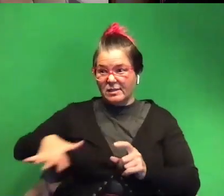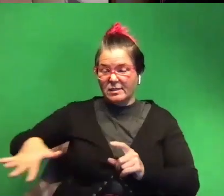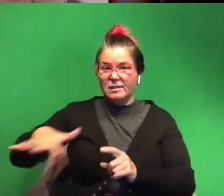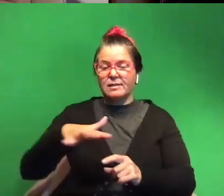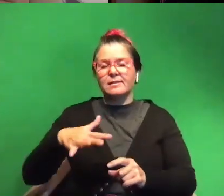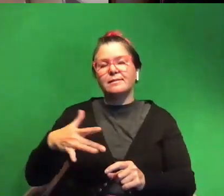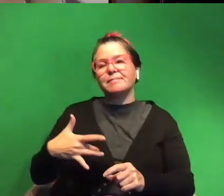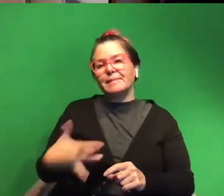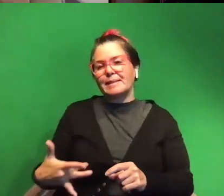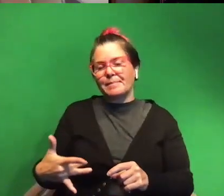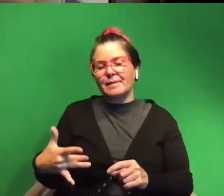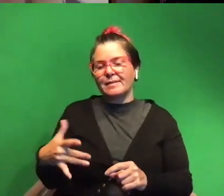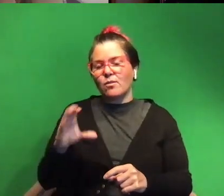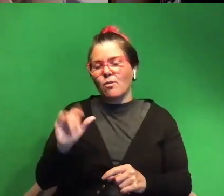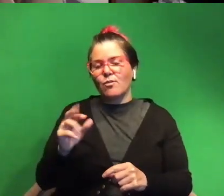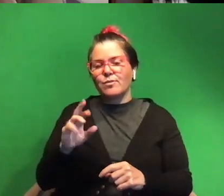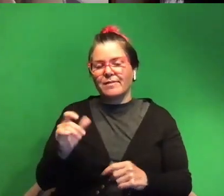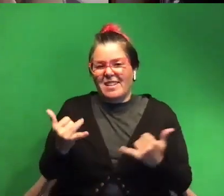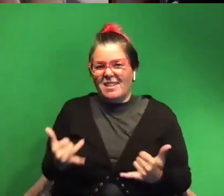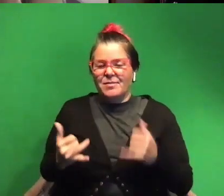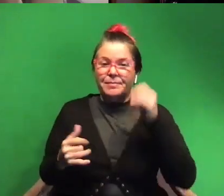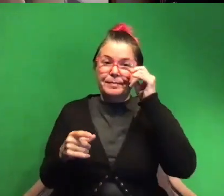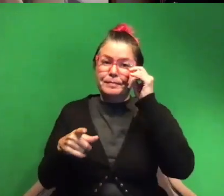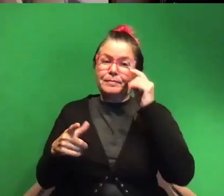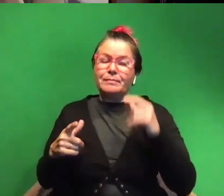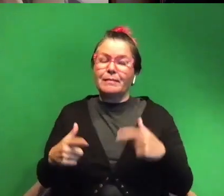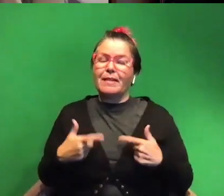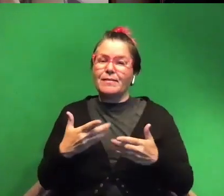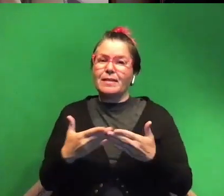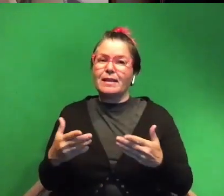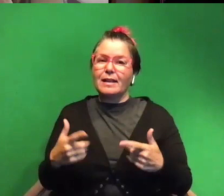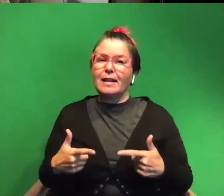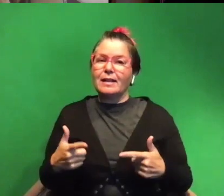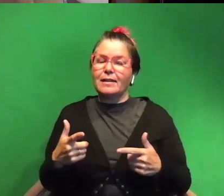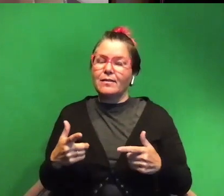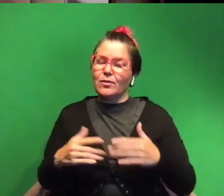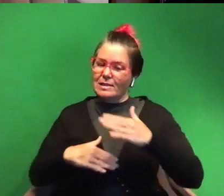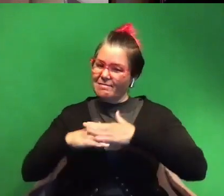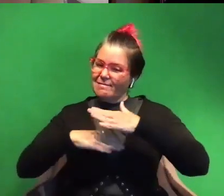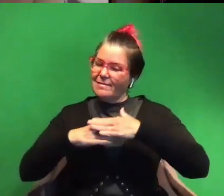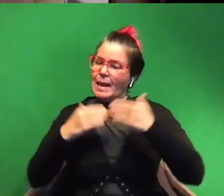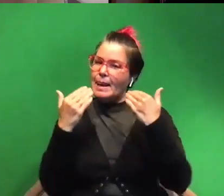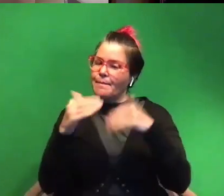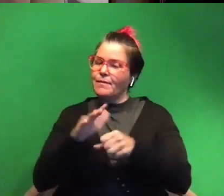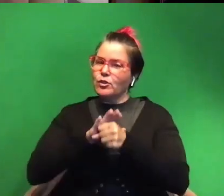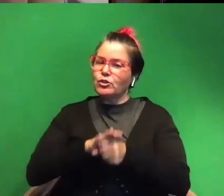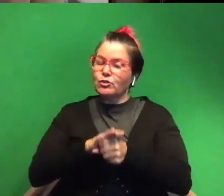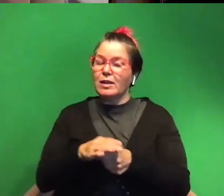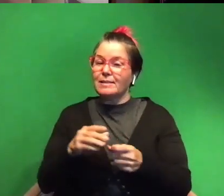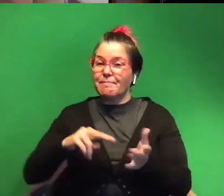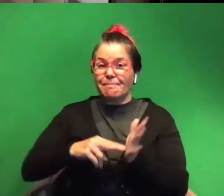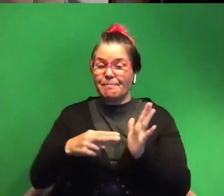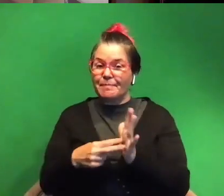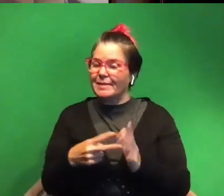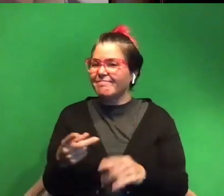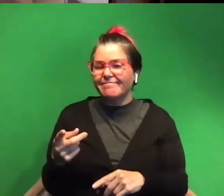be the case in coral reefs right now, these organisms live very close to their stress limits right now. And when that happens, they may not